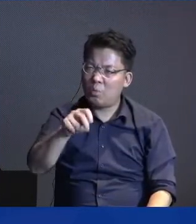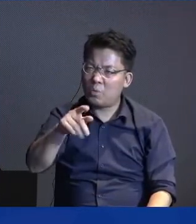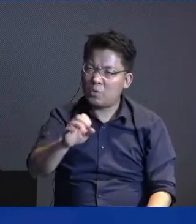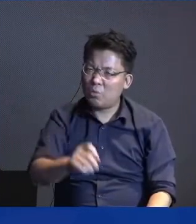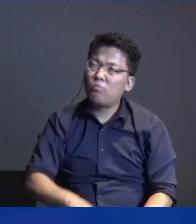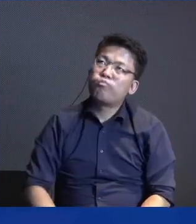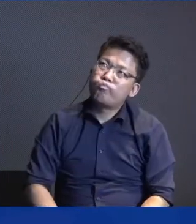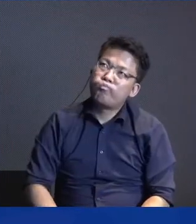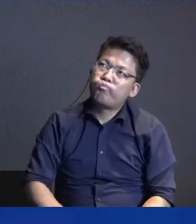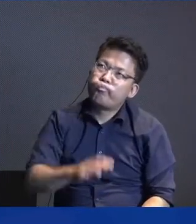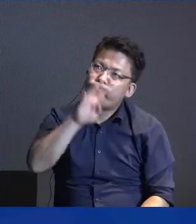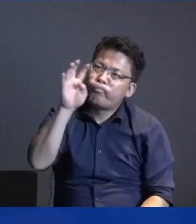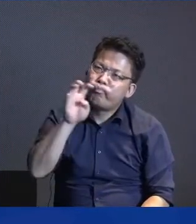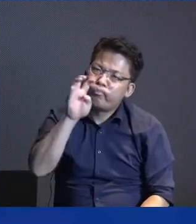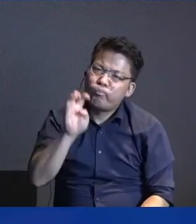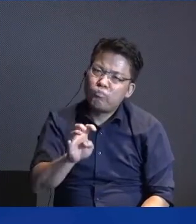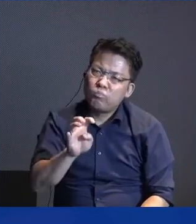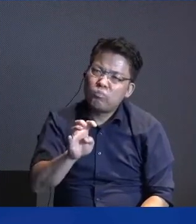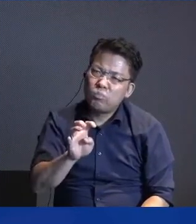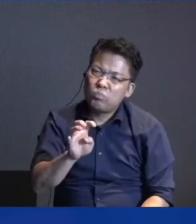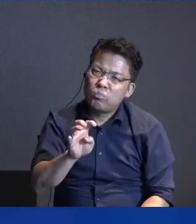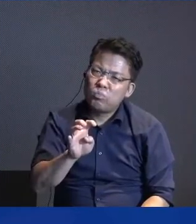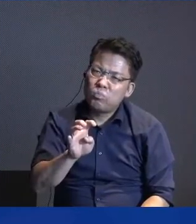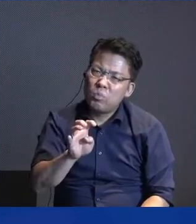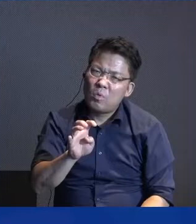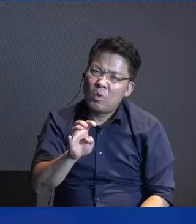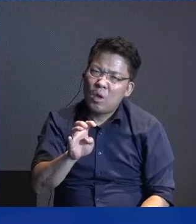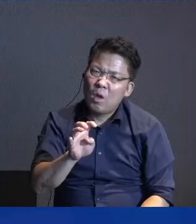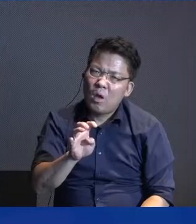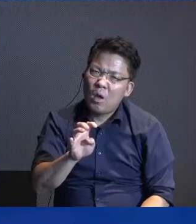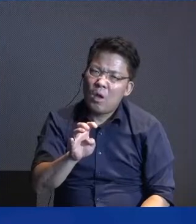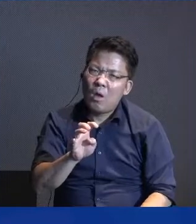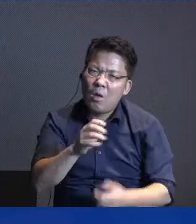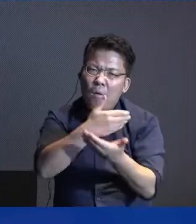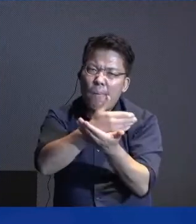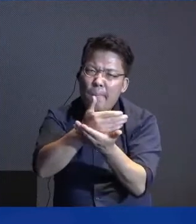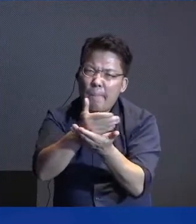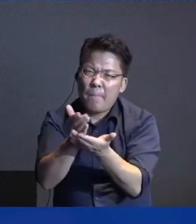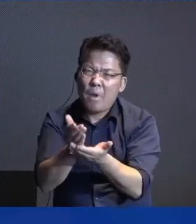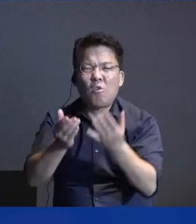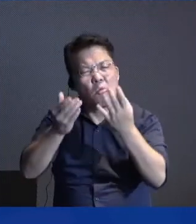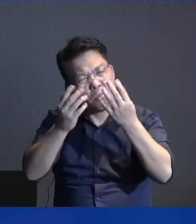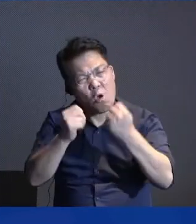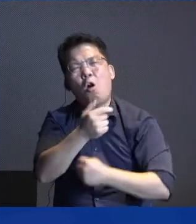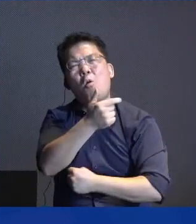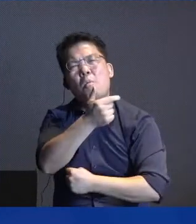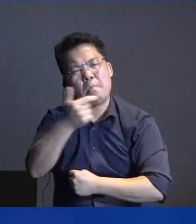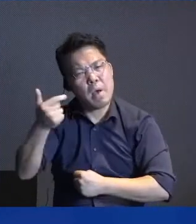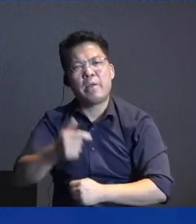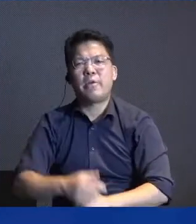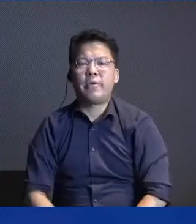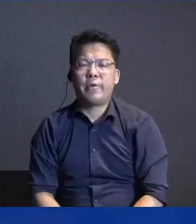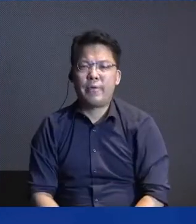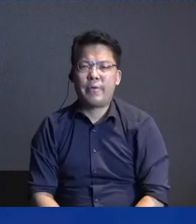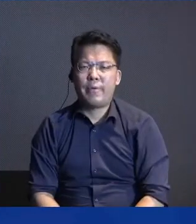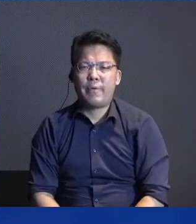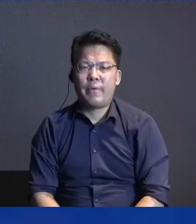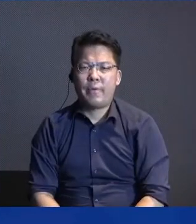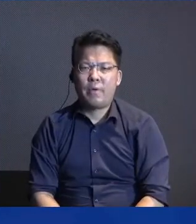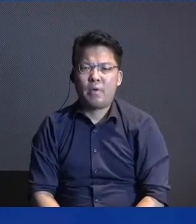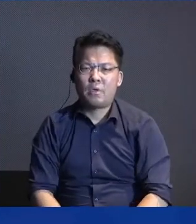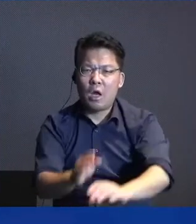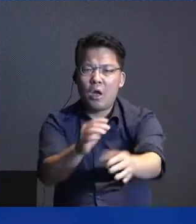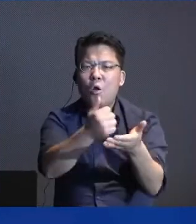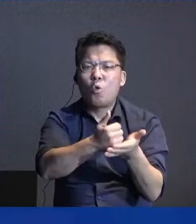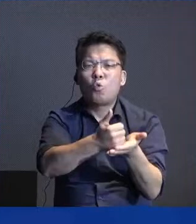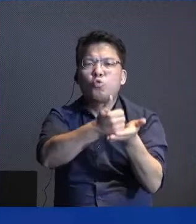but how do we really find out, or is there a scale to assess it, or how do I really assess it clinically?